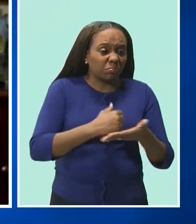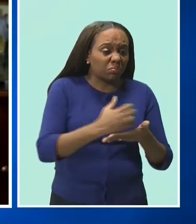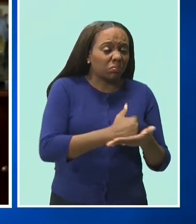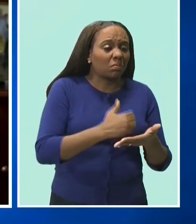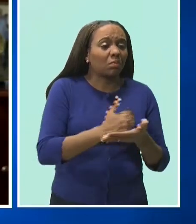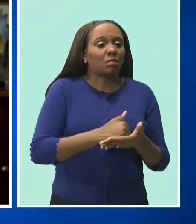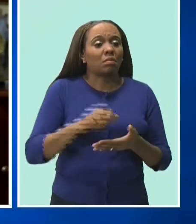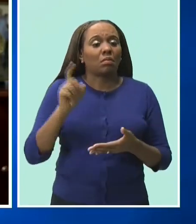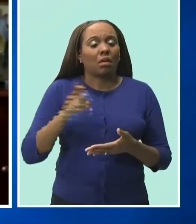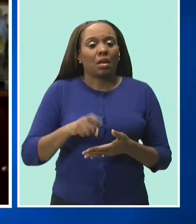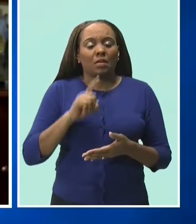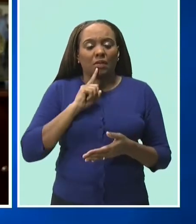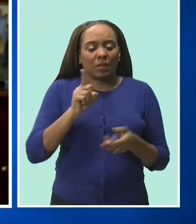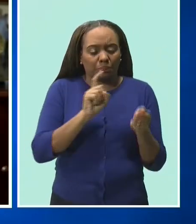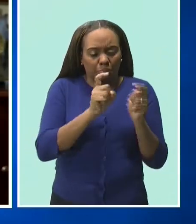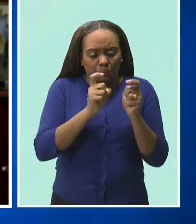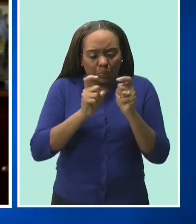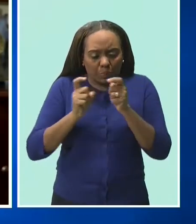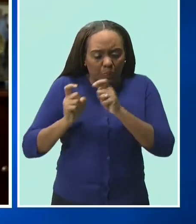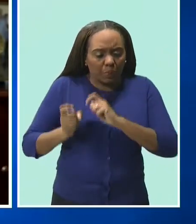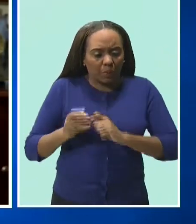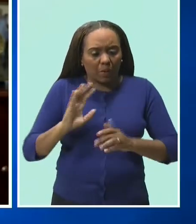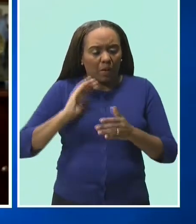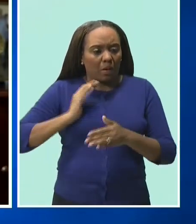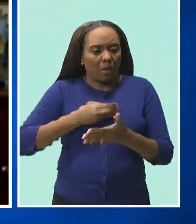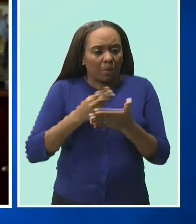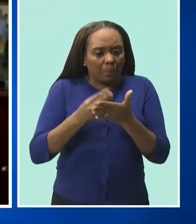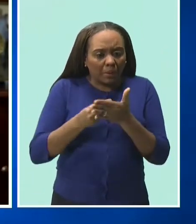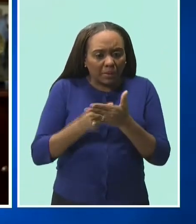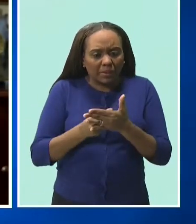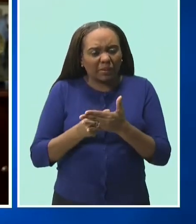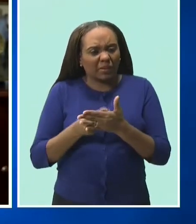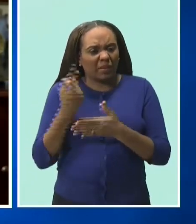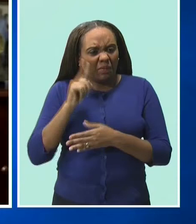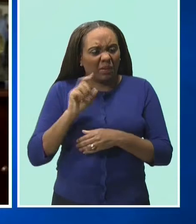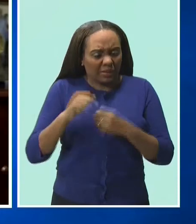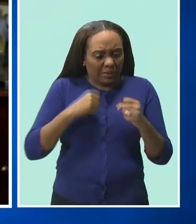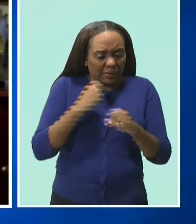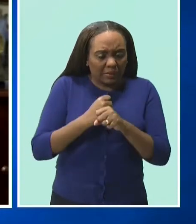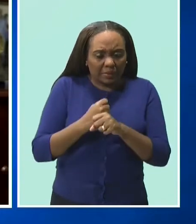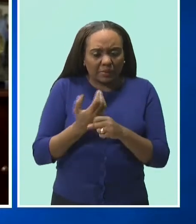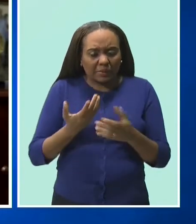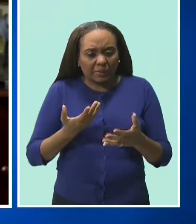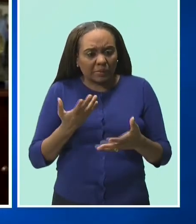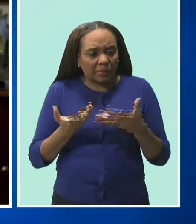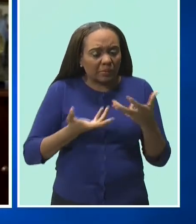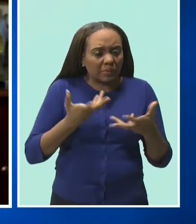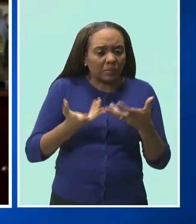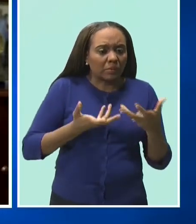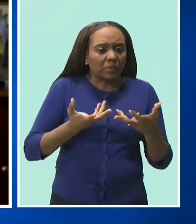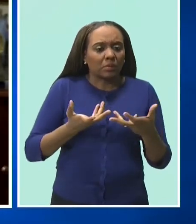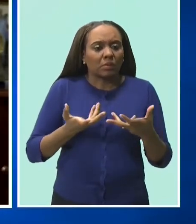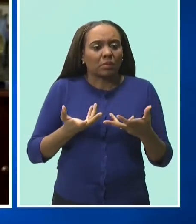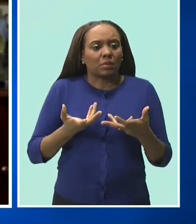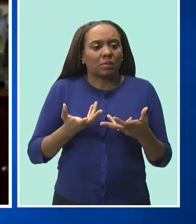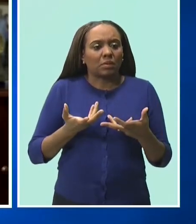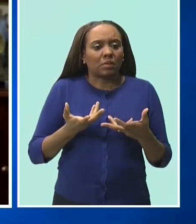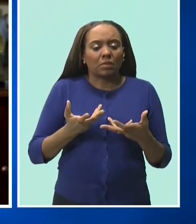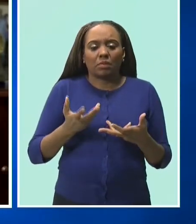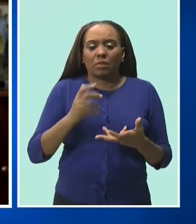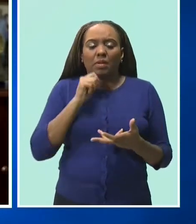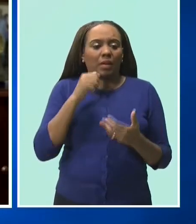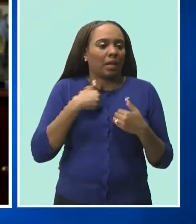arranging our whole budget for the year, because what we think we will be taking in, it isn't